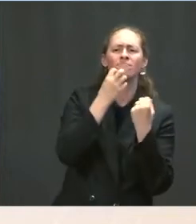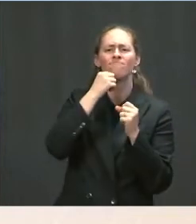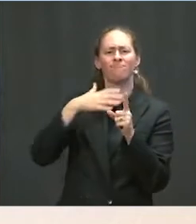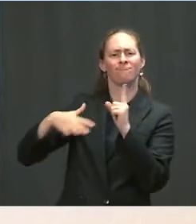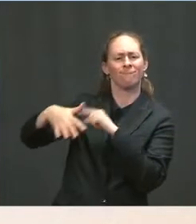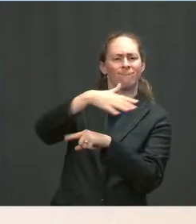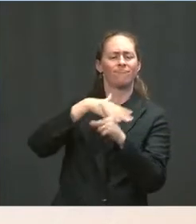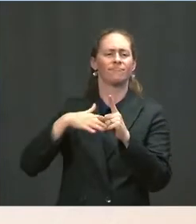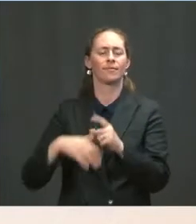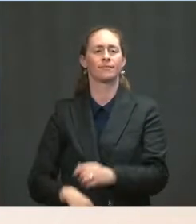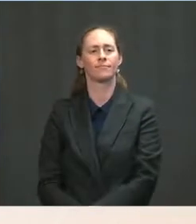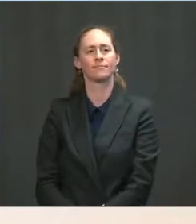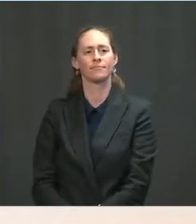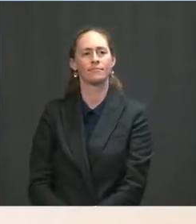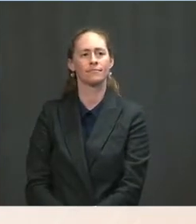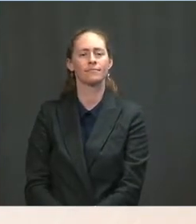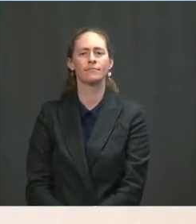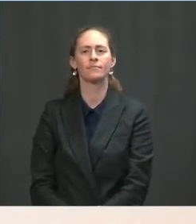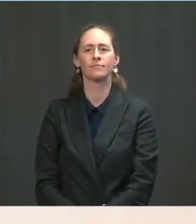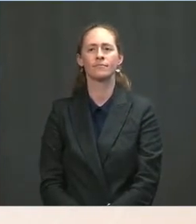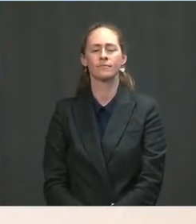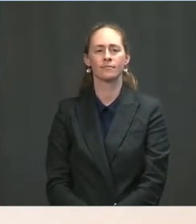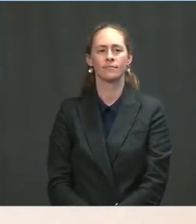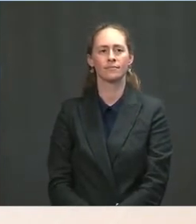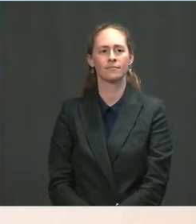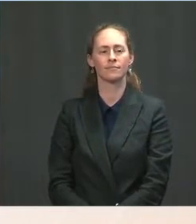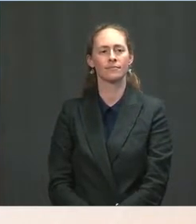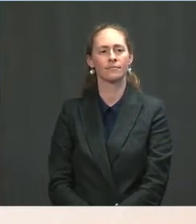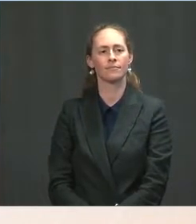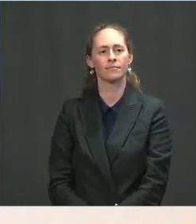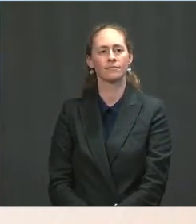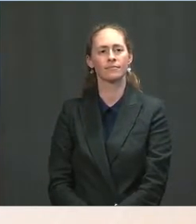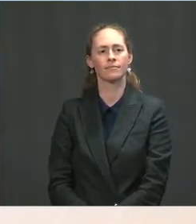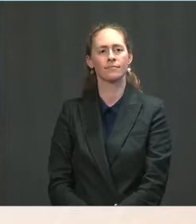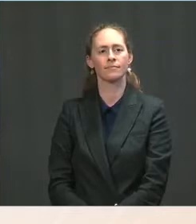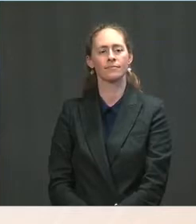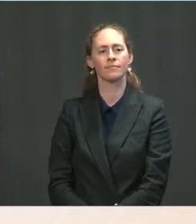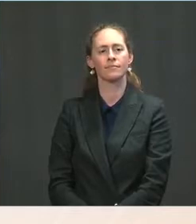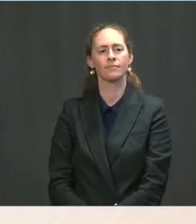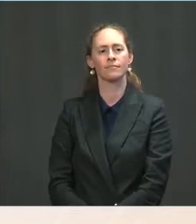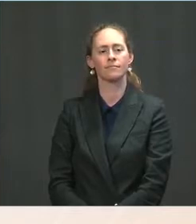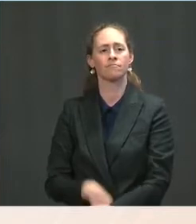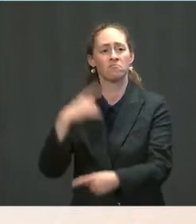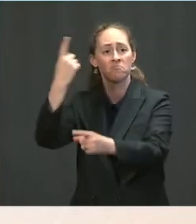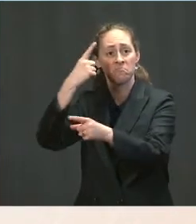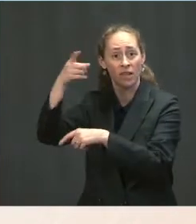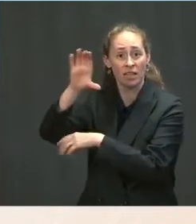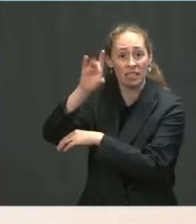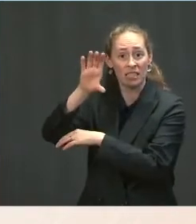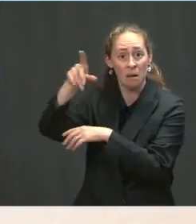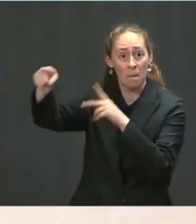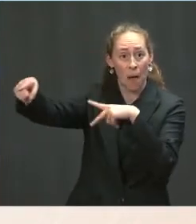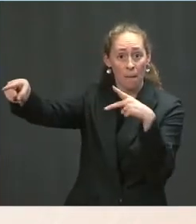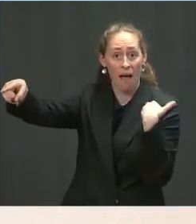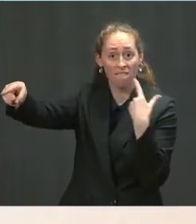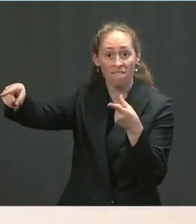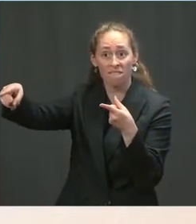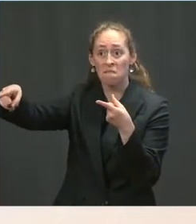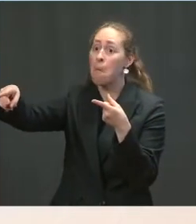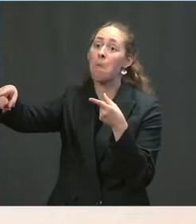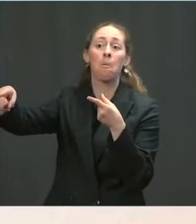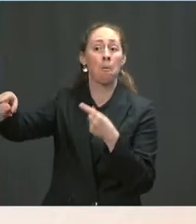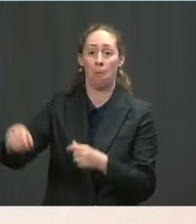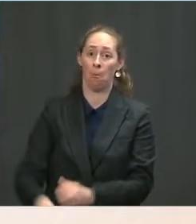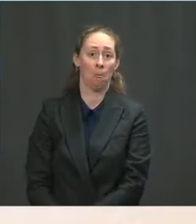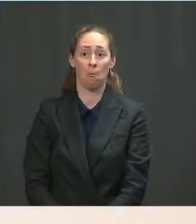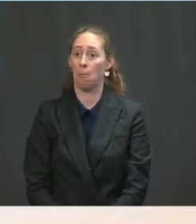the CDC's internal memo and slides? I don't have anything to say about that. I could look into that. The analogies